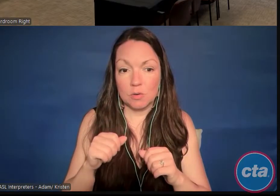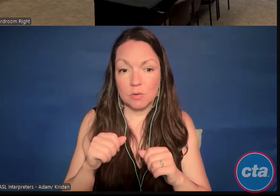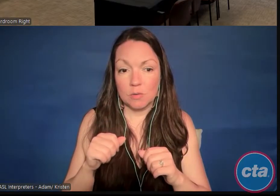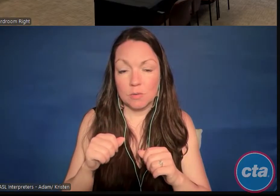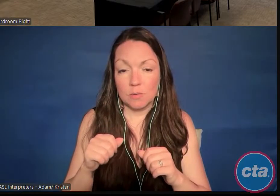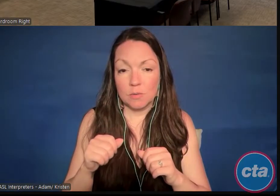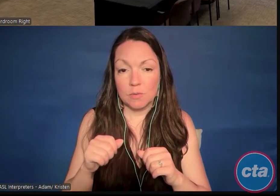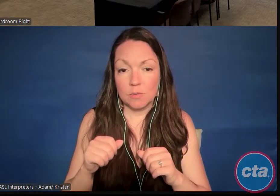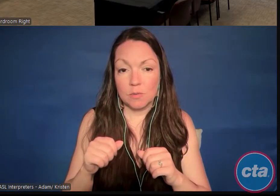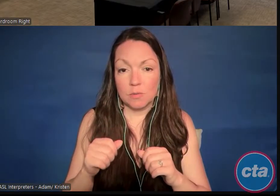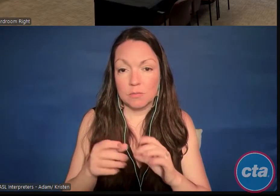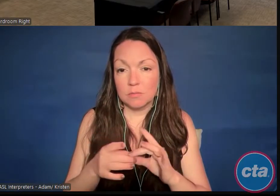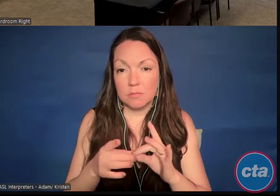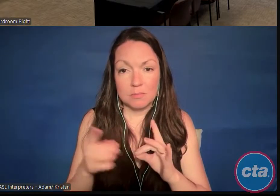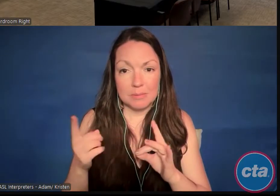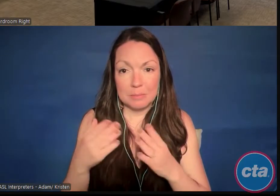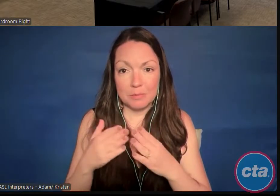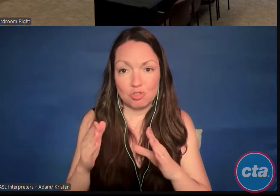Security.